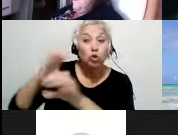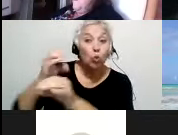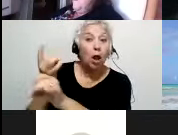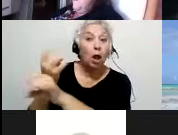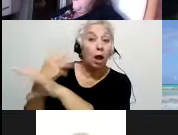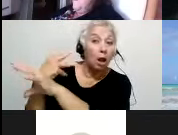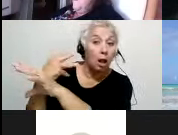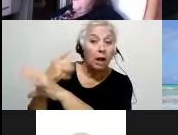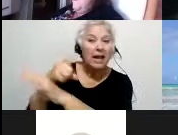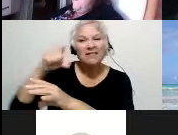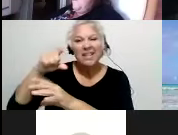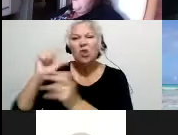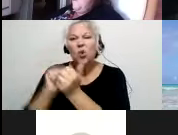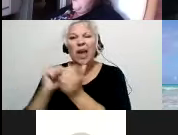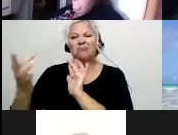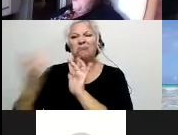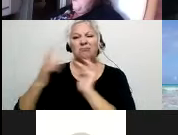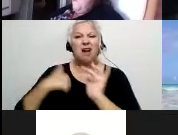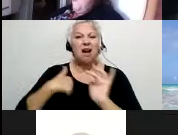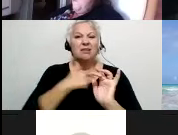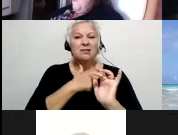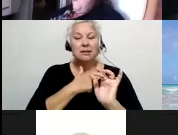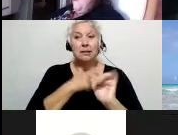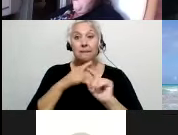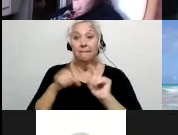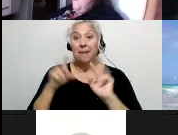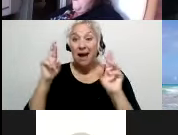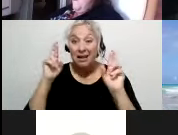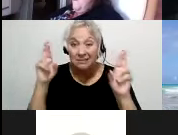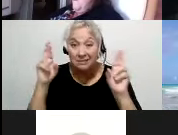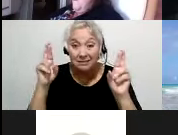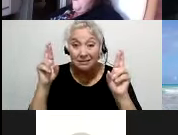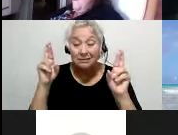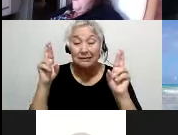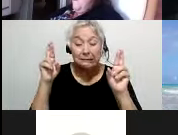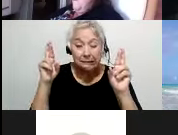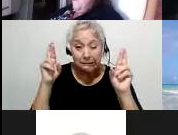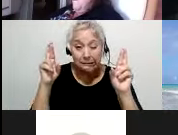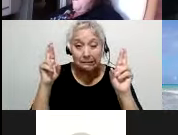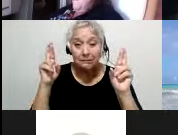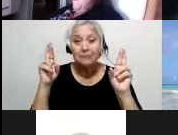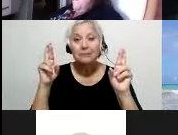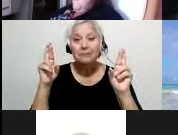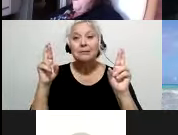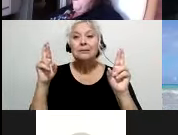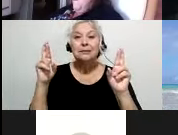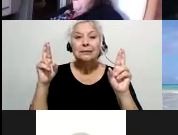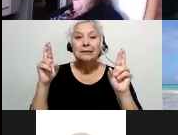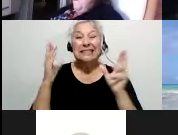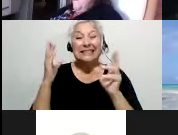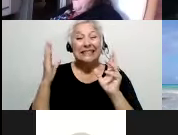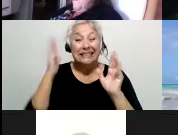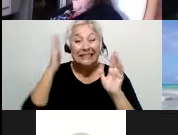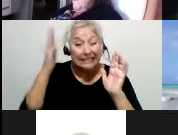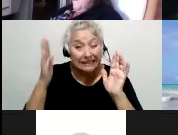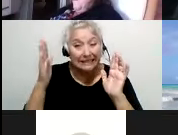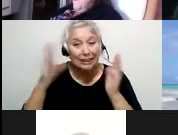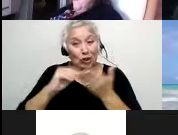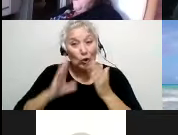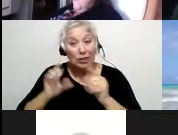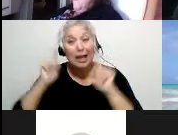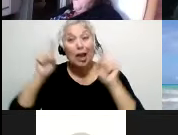assistance with that, you can reach out to us. But hopefully, at some point your students will be able to get out into